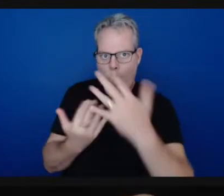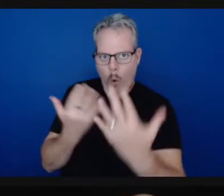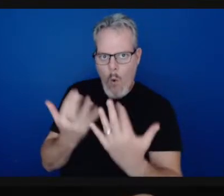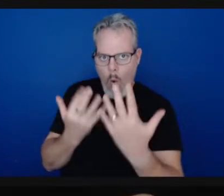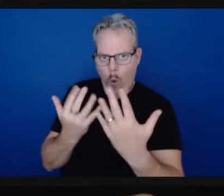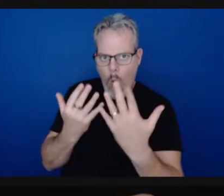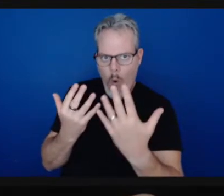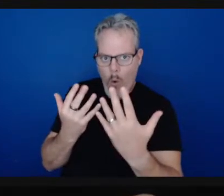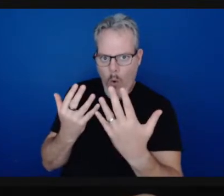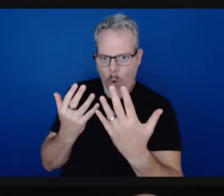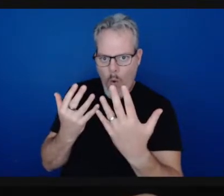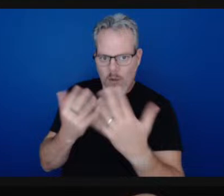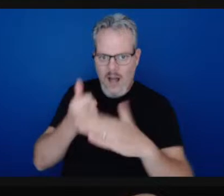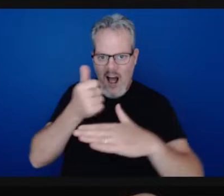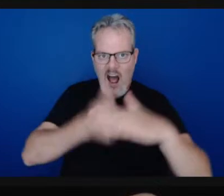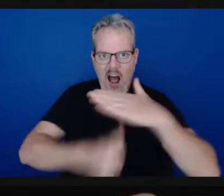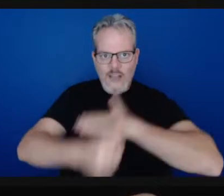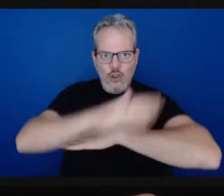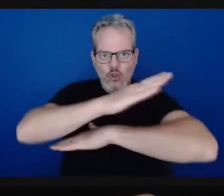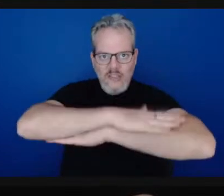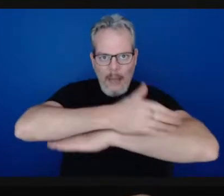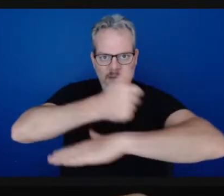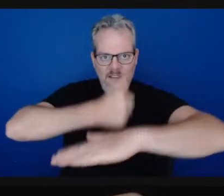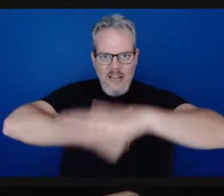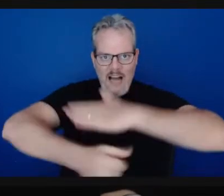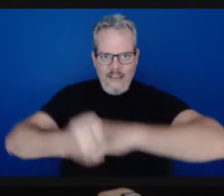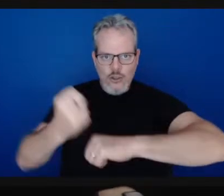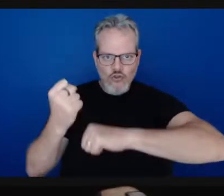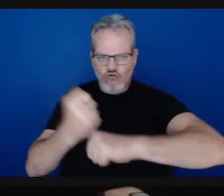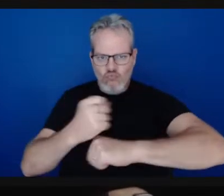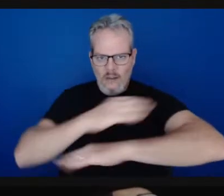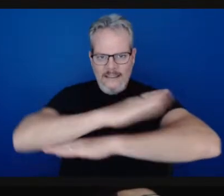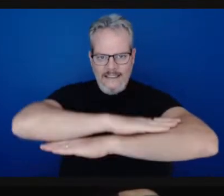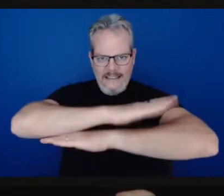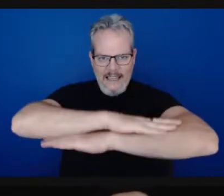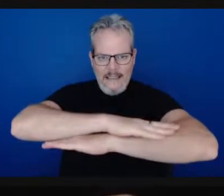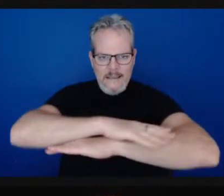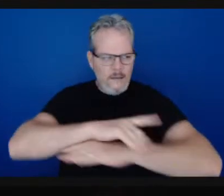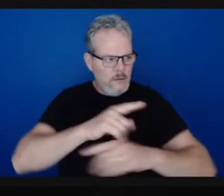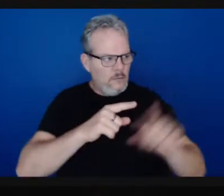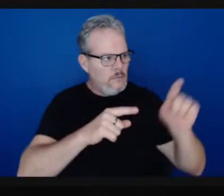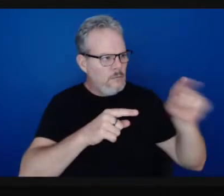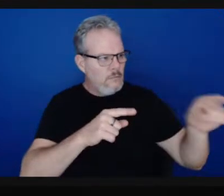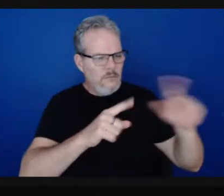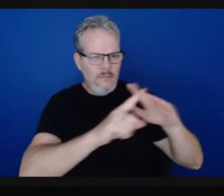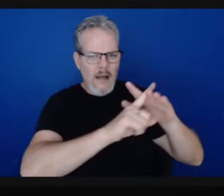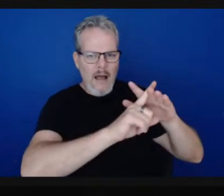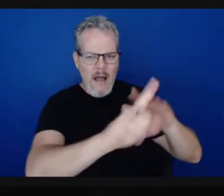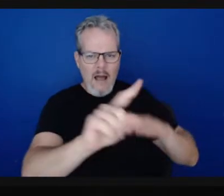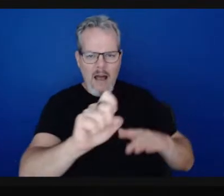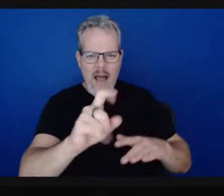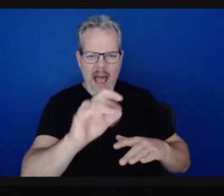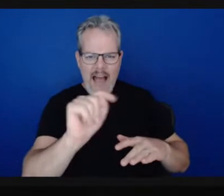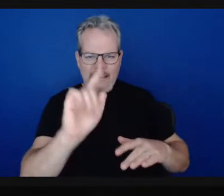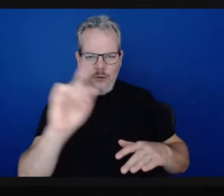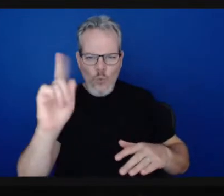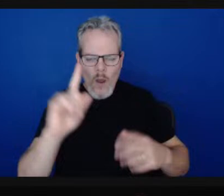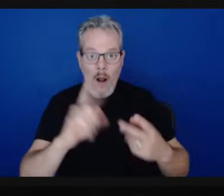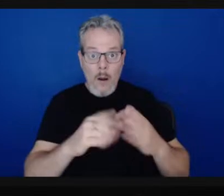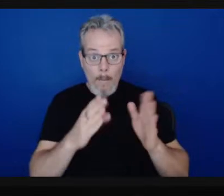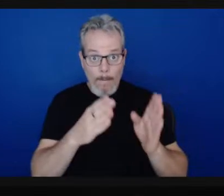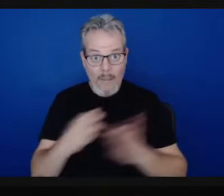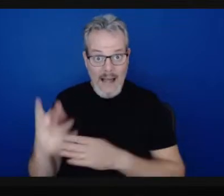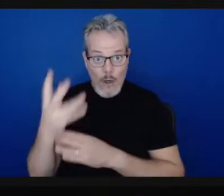as under sturdy desks and tables, and figure out where you are. How close are you to the exit? Are you going to plan to go outside? Are you going to plan to